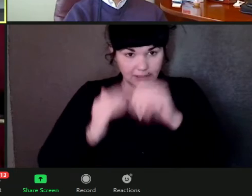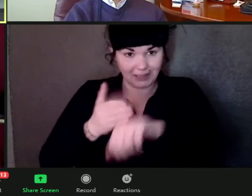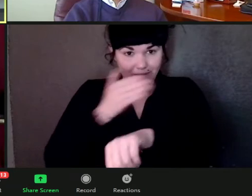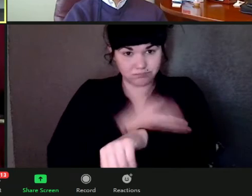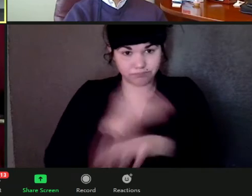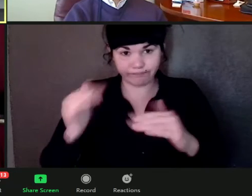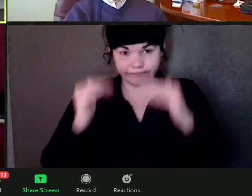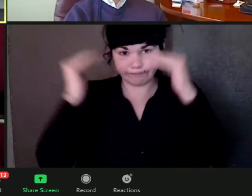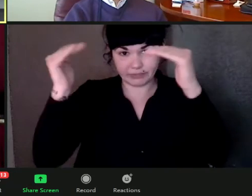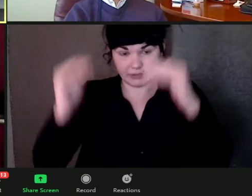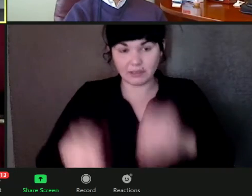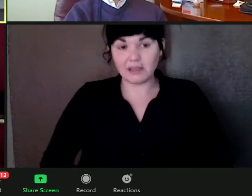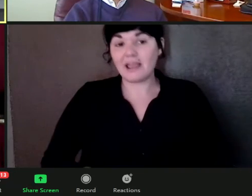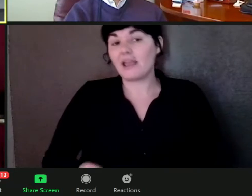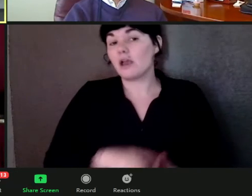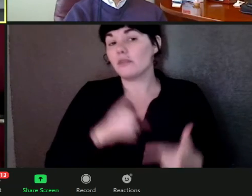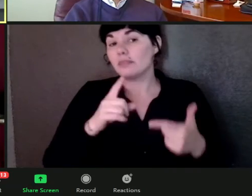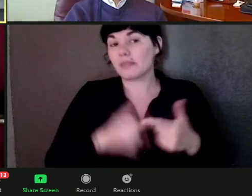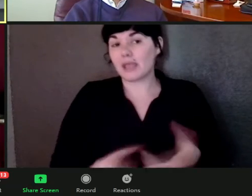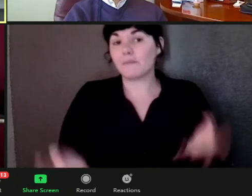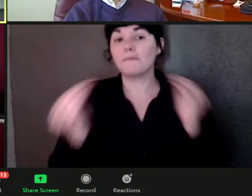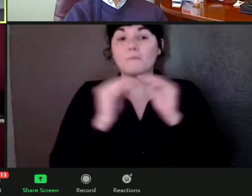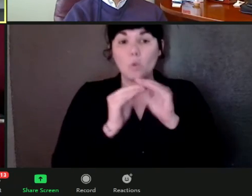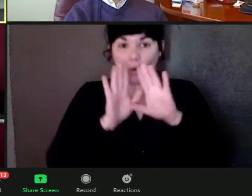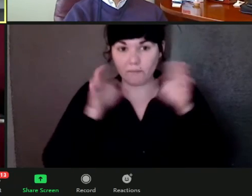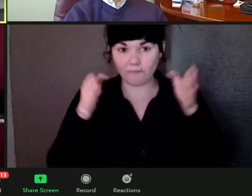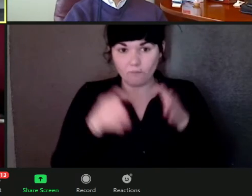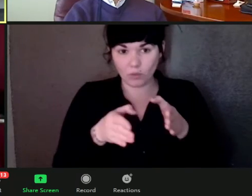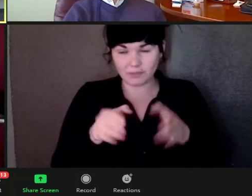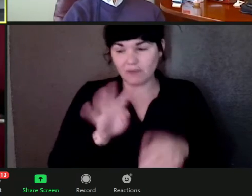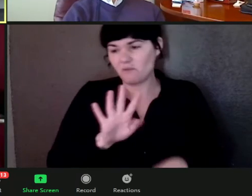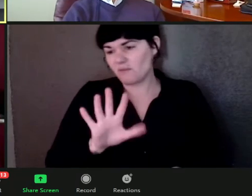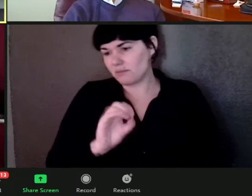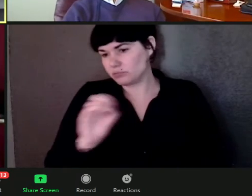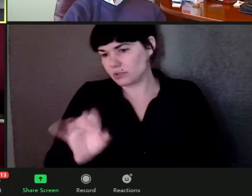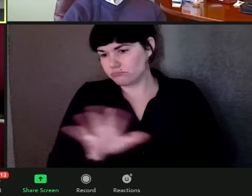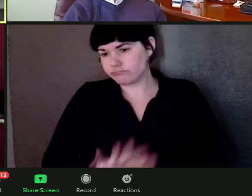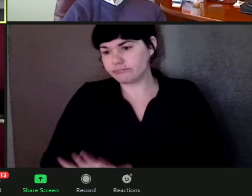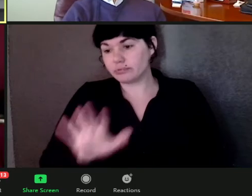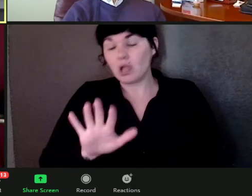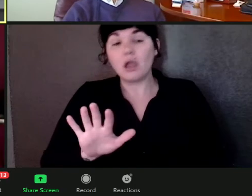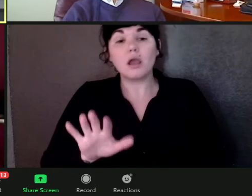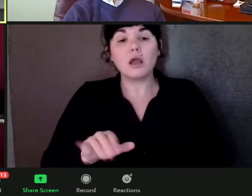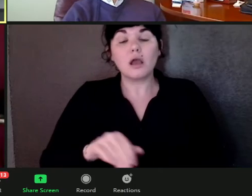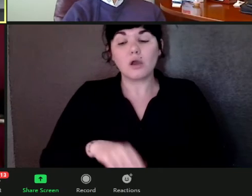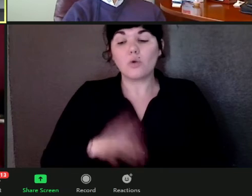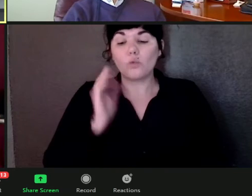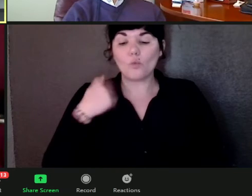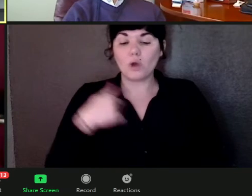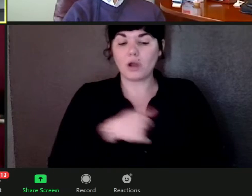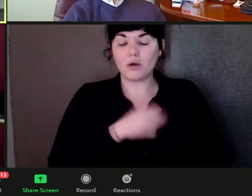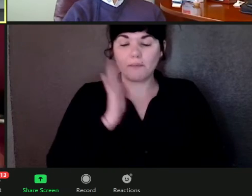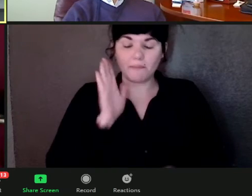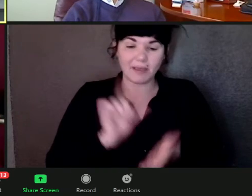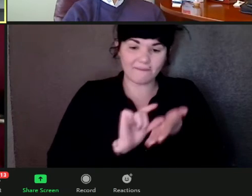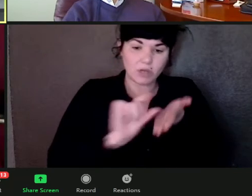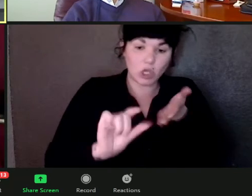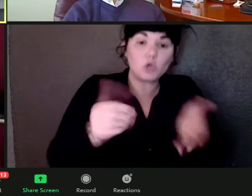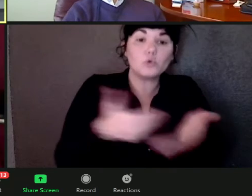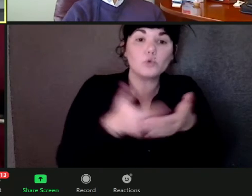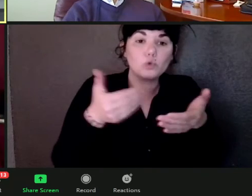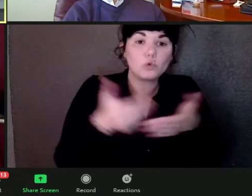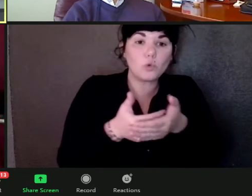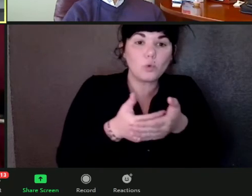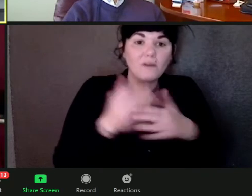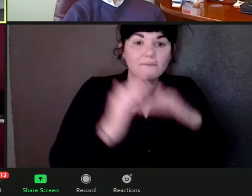45%, if not more, in terms of new facilities, updates that are needed to those facilities, the refresh that's